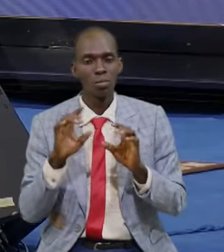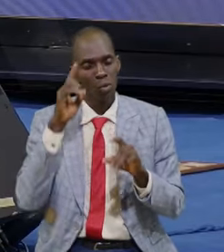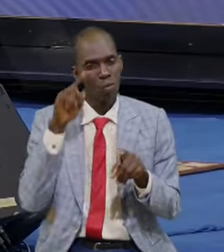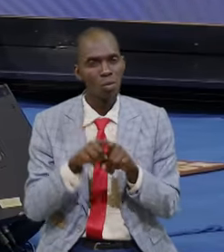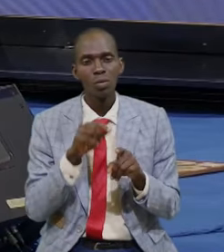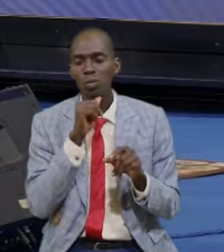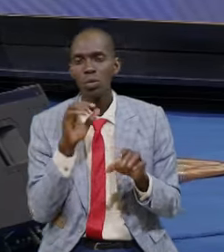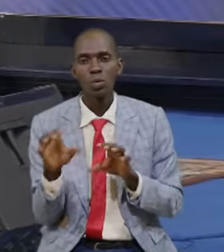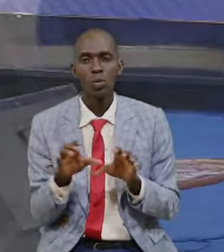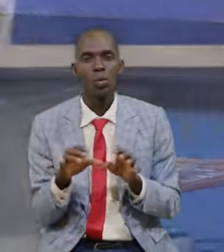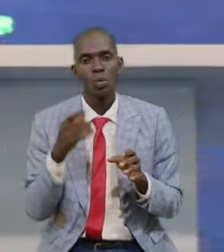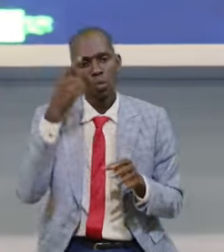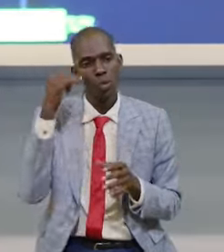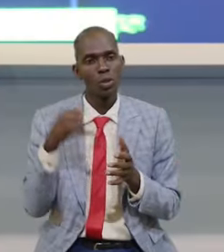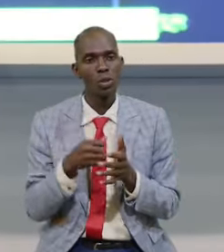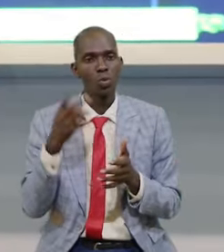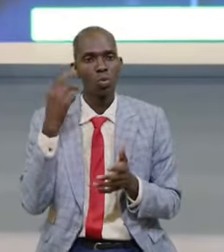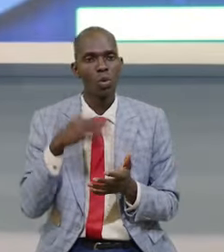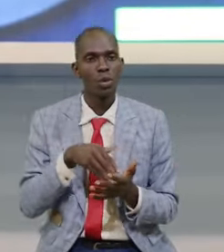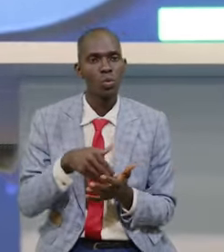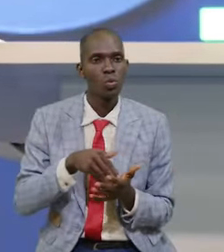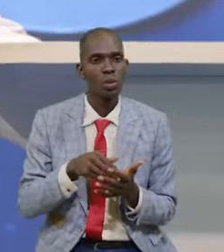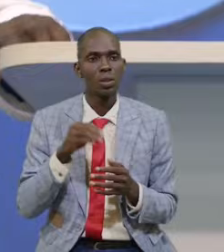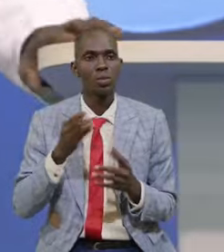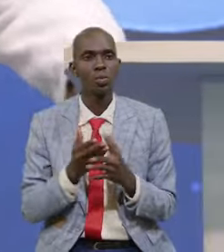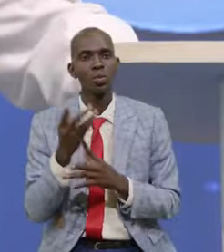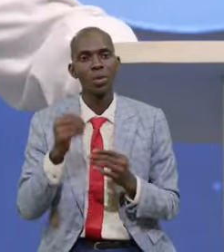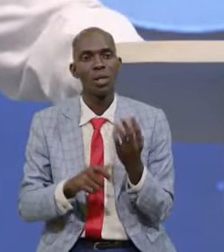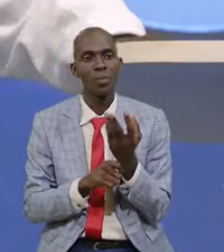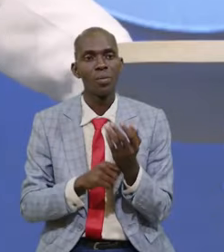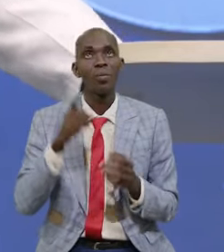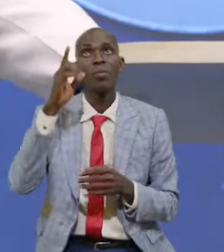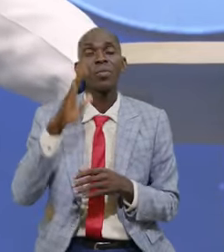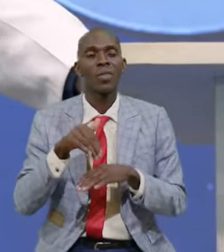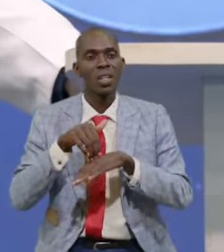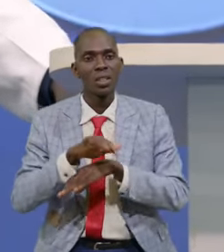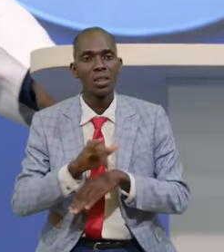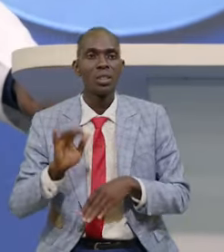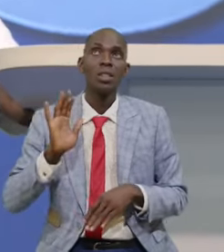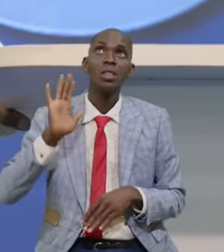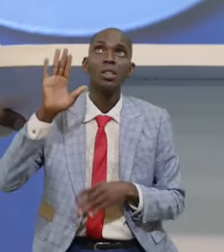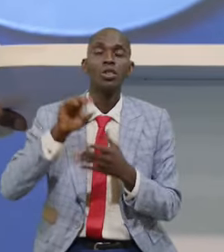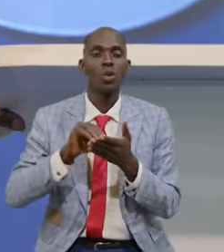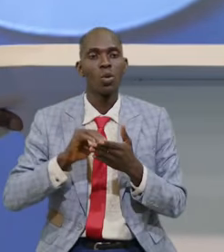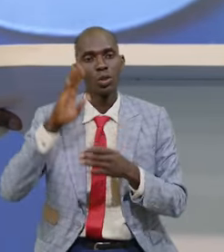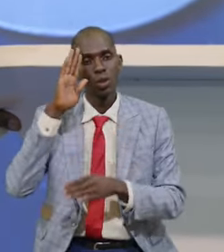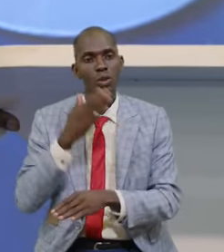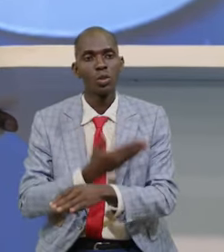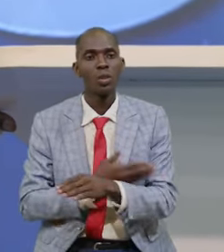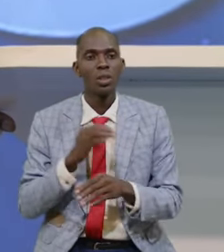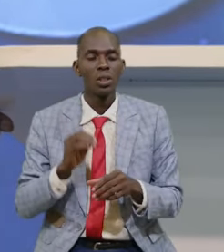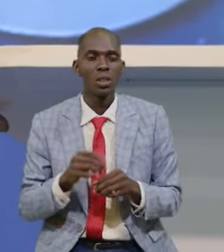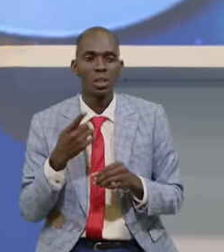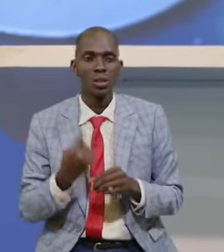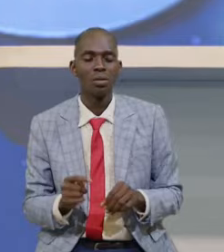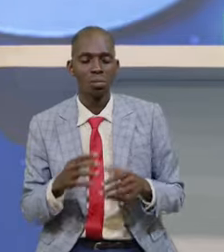flesh, God sending his own son in the likeness of sinful